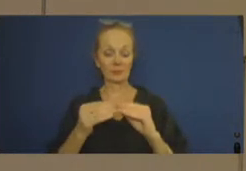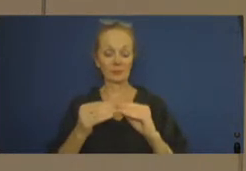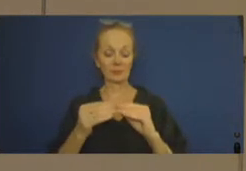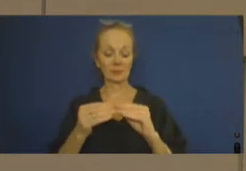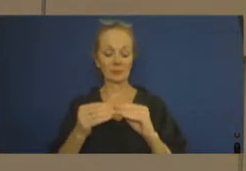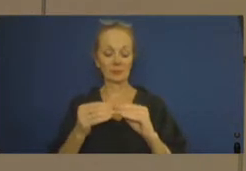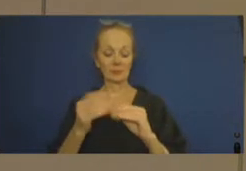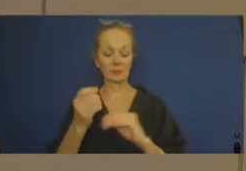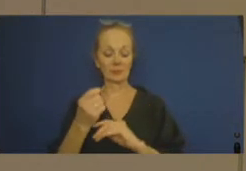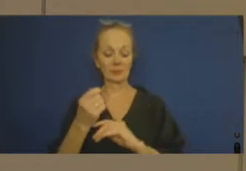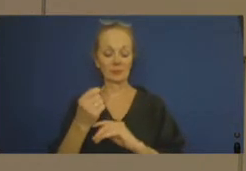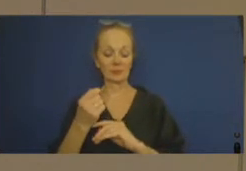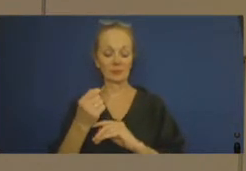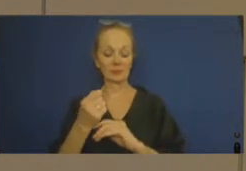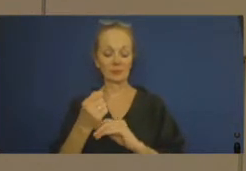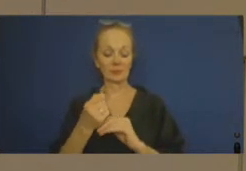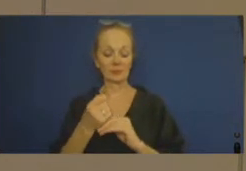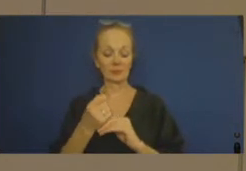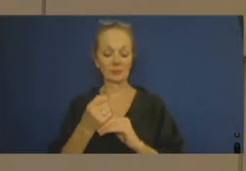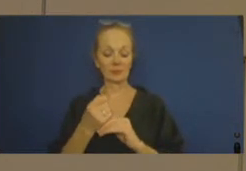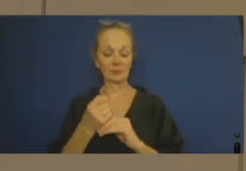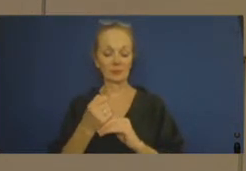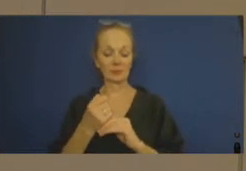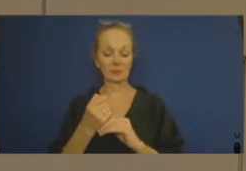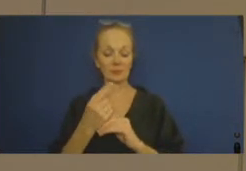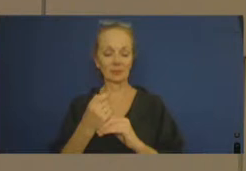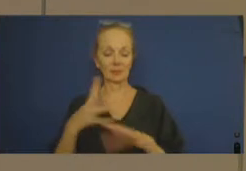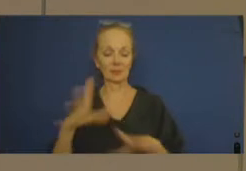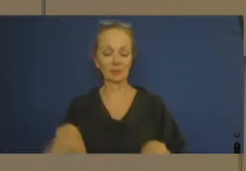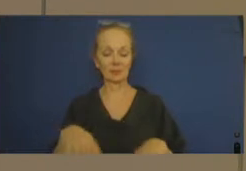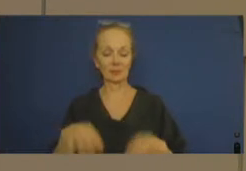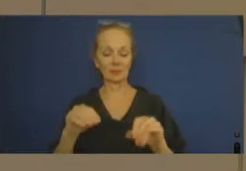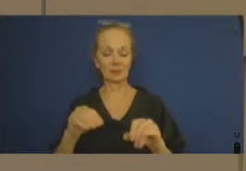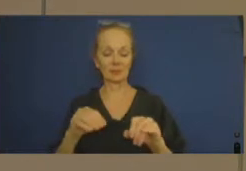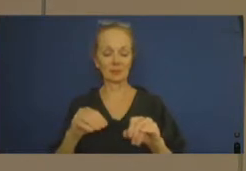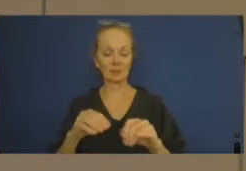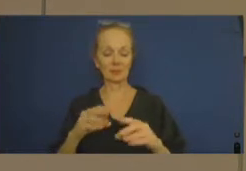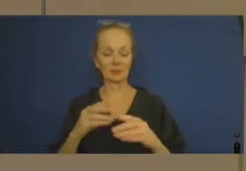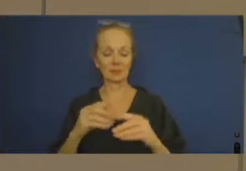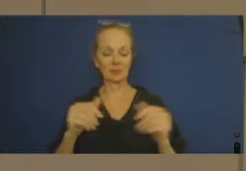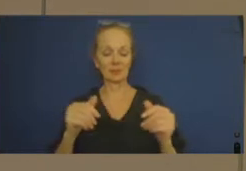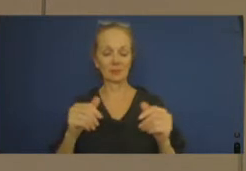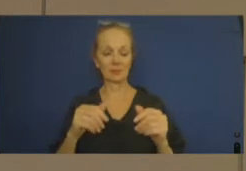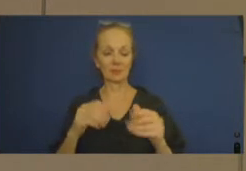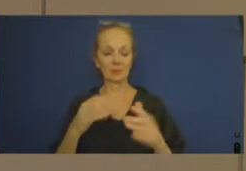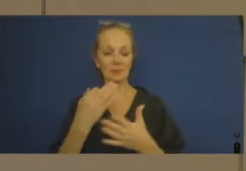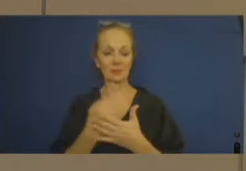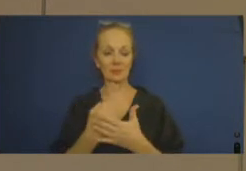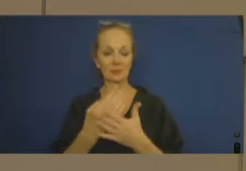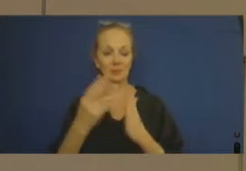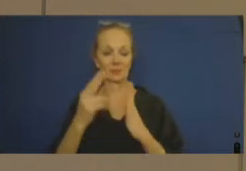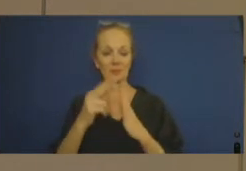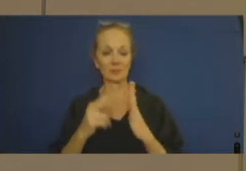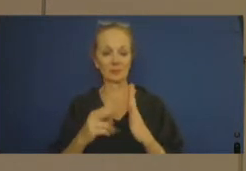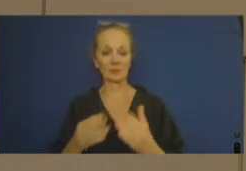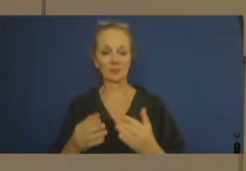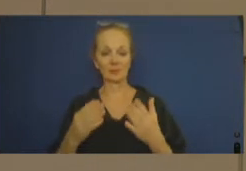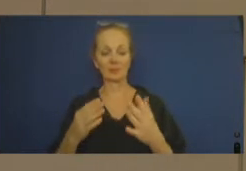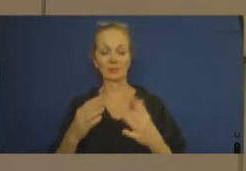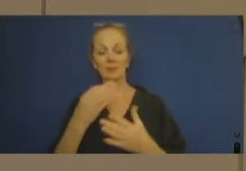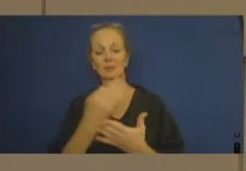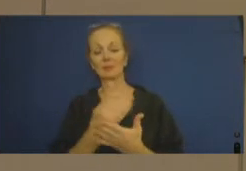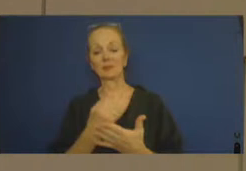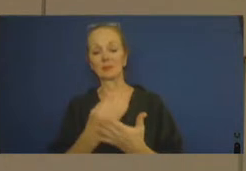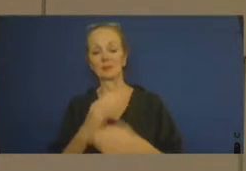11. Adopt a resolution authorizing and approving an installment financing contract for the proposed financing and calling